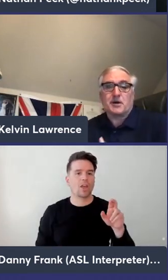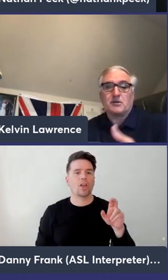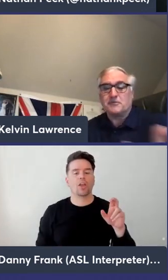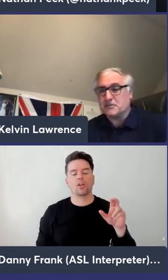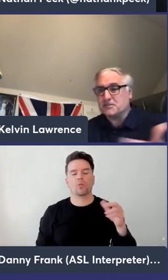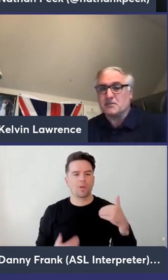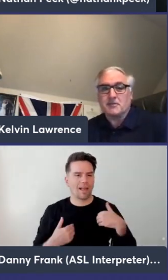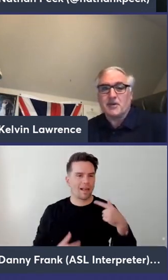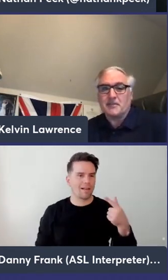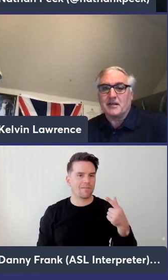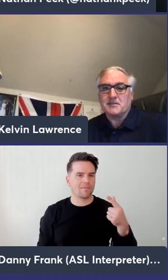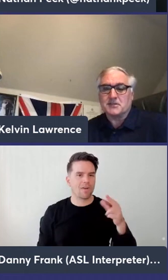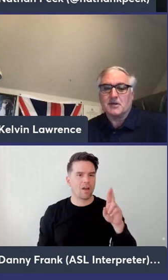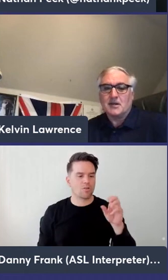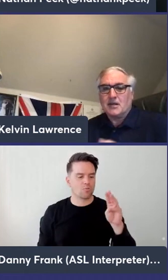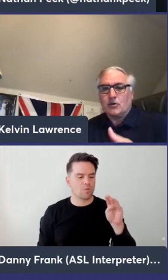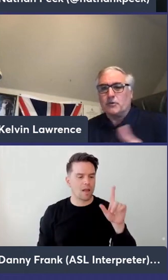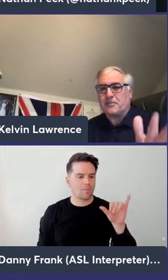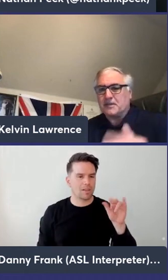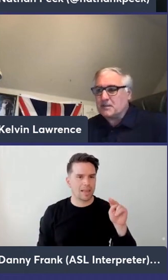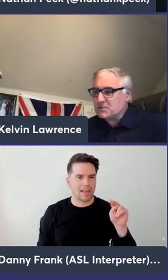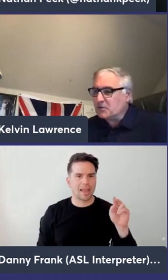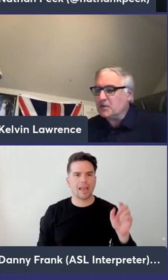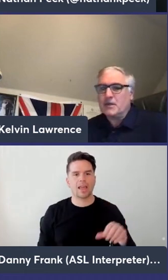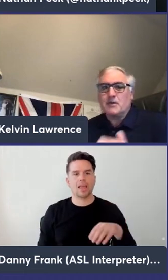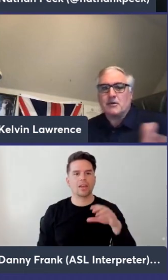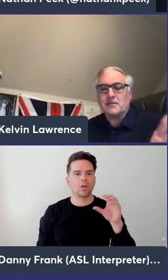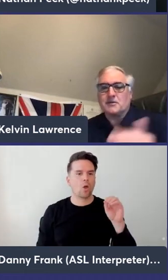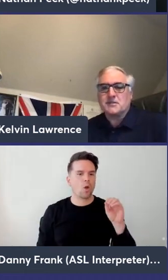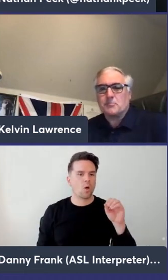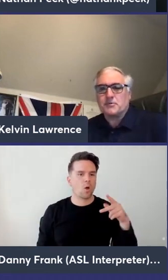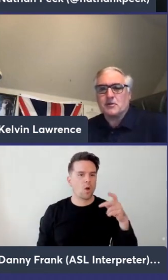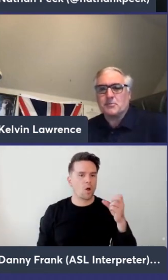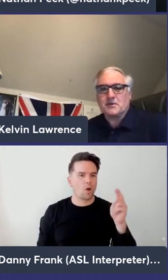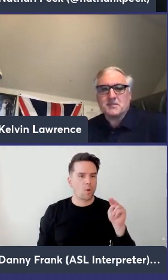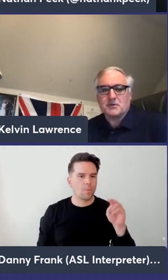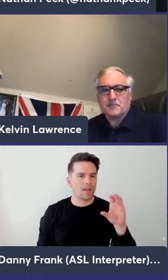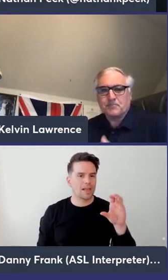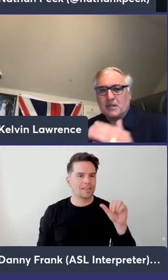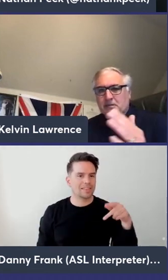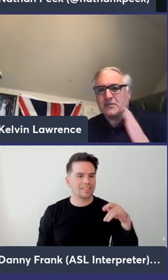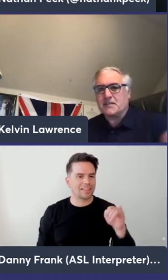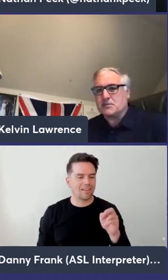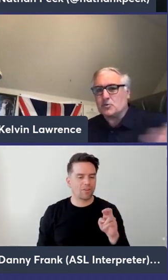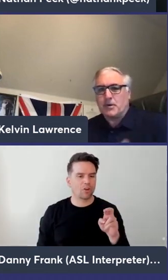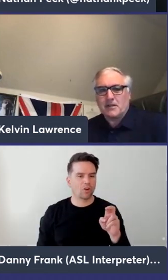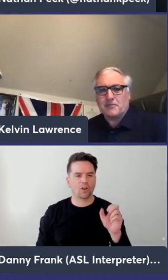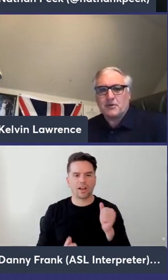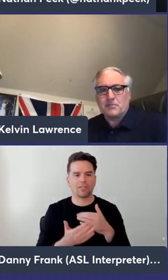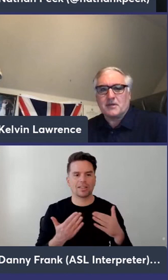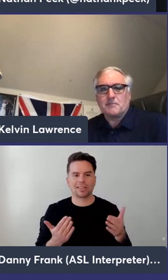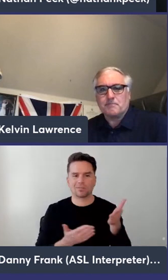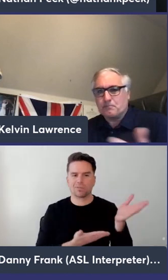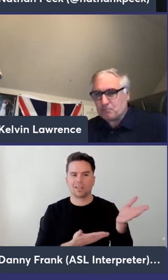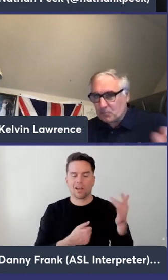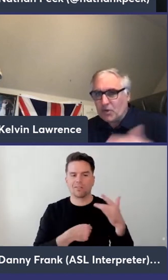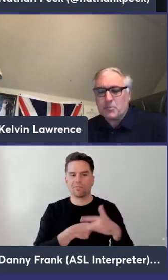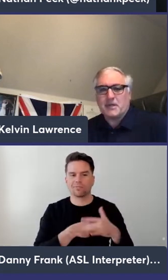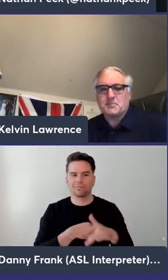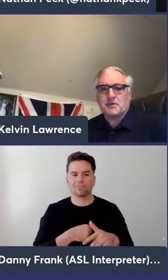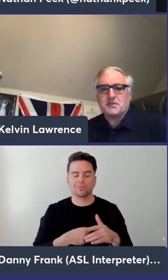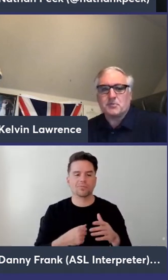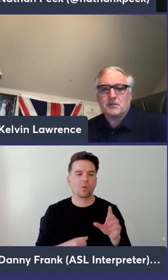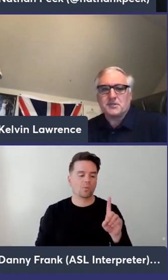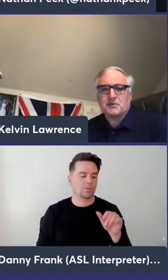and Sparkle versions of it right there. So all the things I'm showing you here are in those sample notebooks. So the data is all part of the